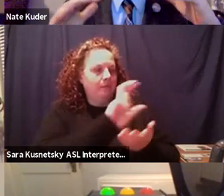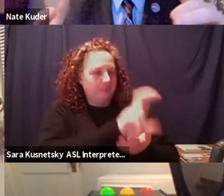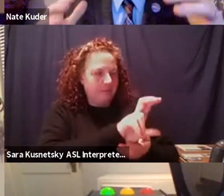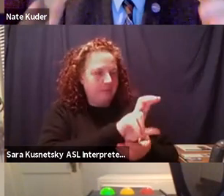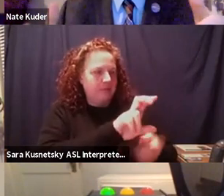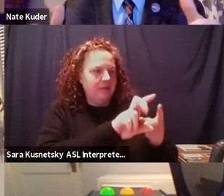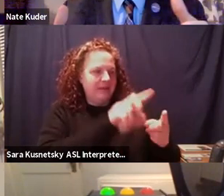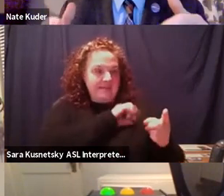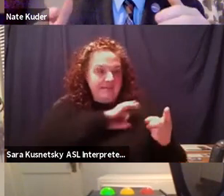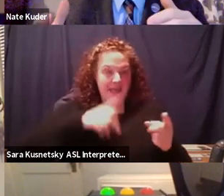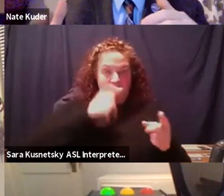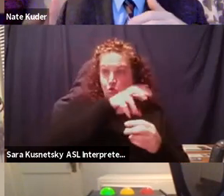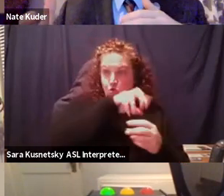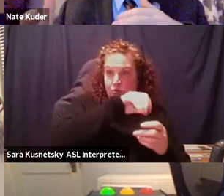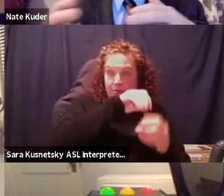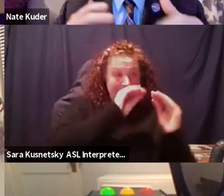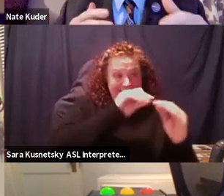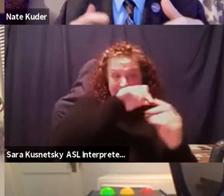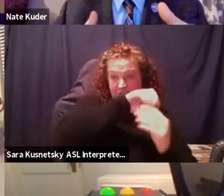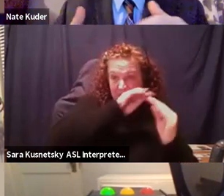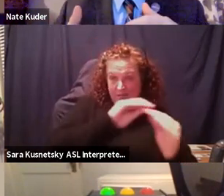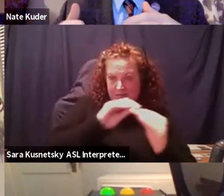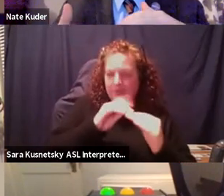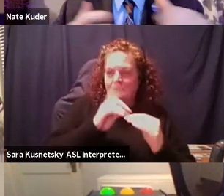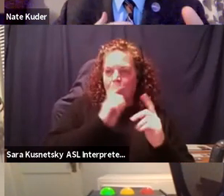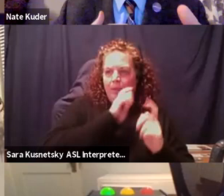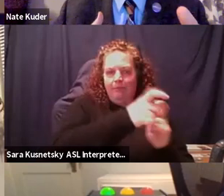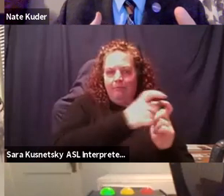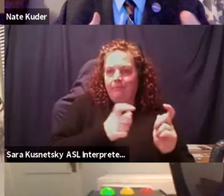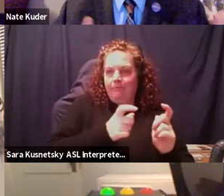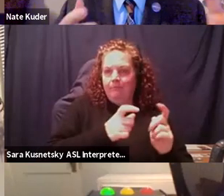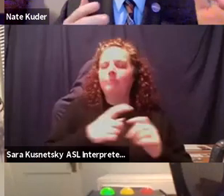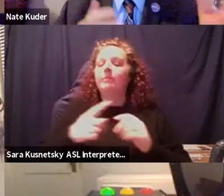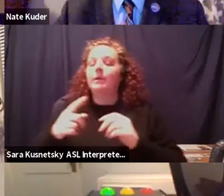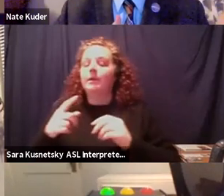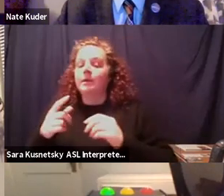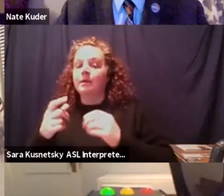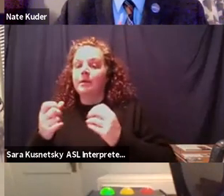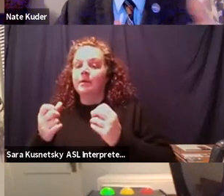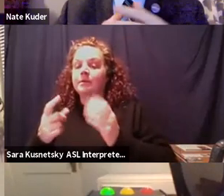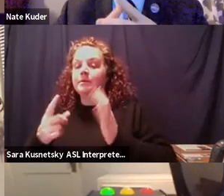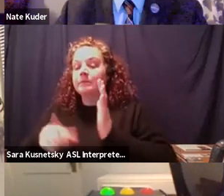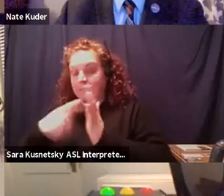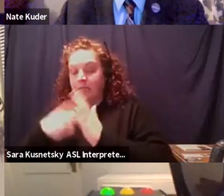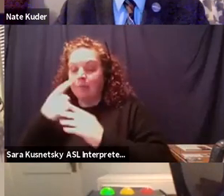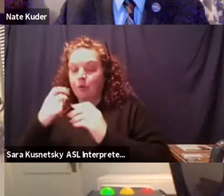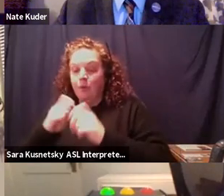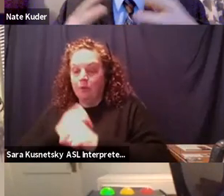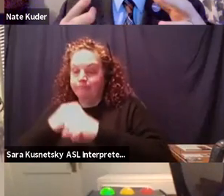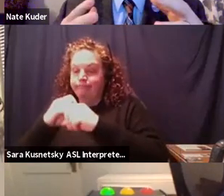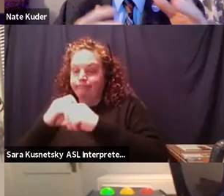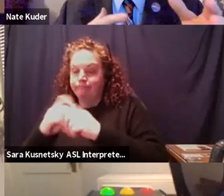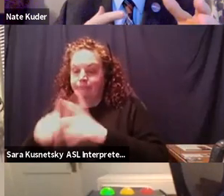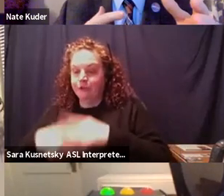the sort of staff and program and core. At times, we will launch programs and fund positions.